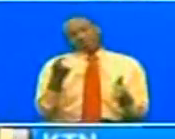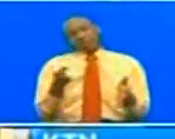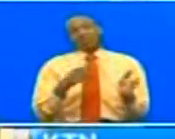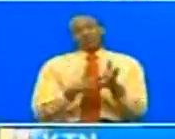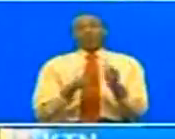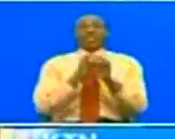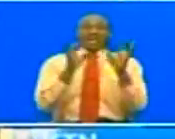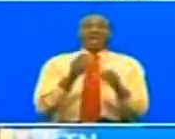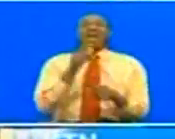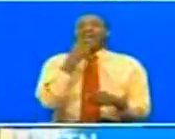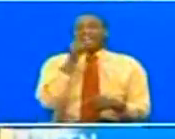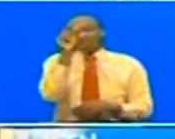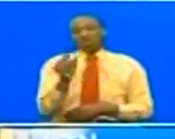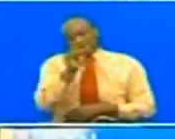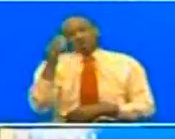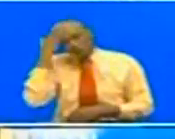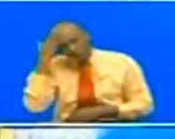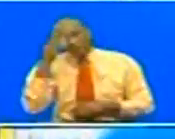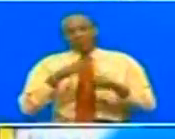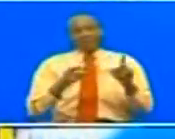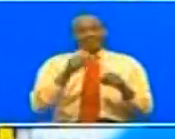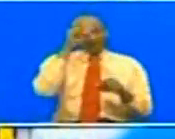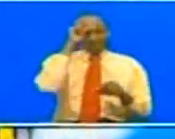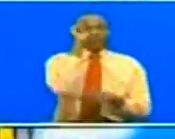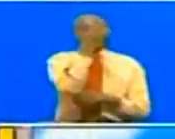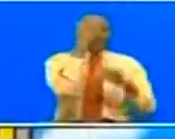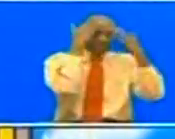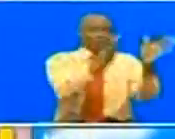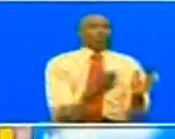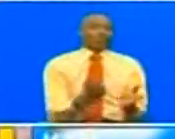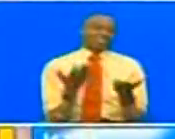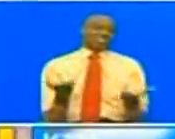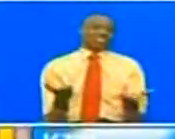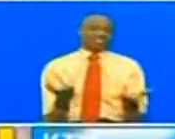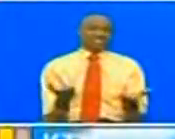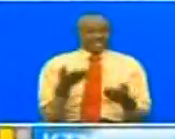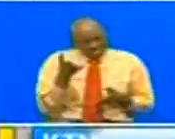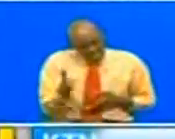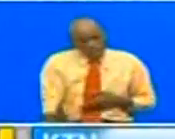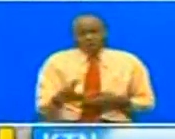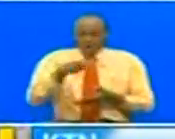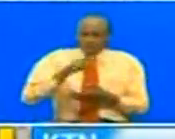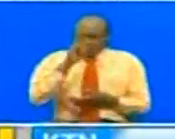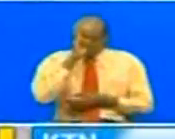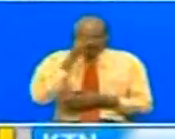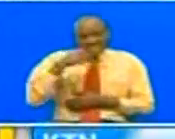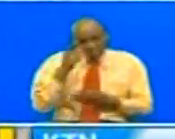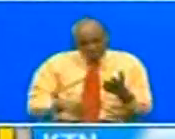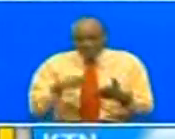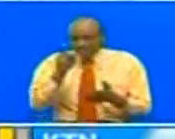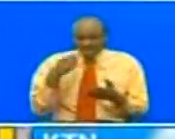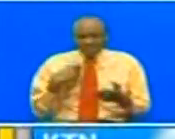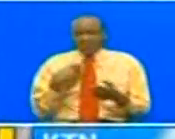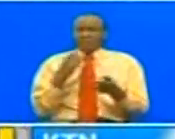Red Cross and not the government of the Republic of Kenya. In fact, the local police advance team say they have not